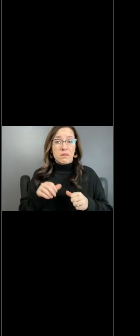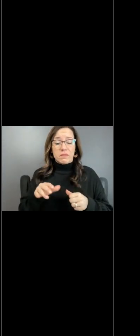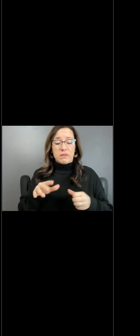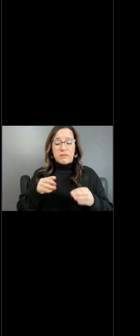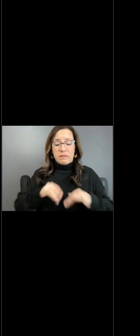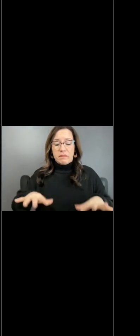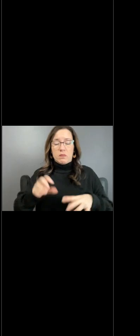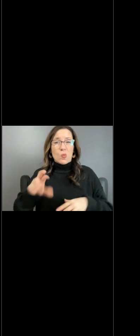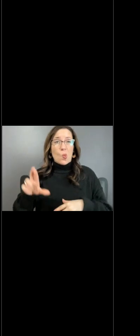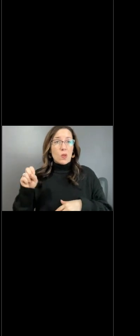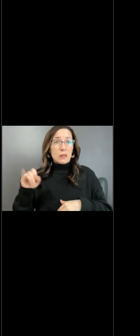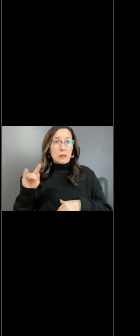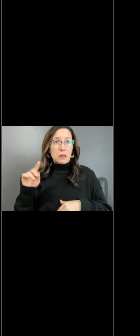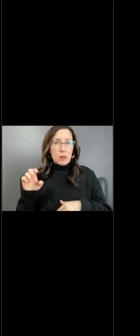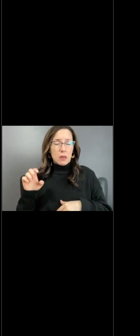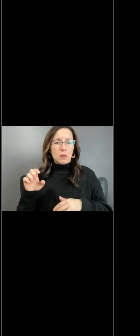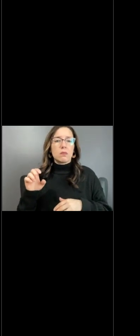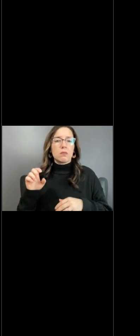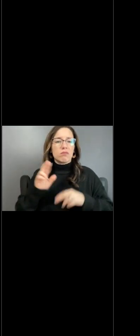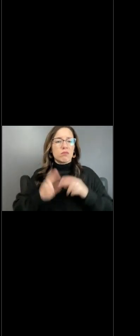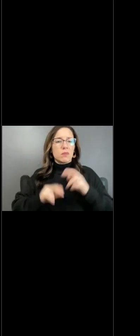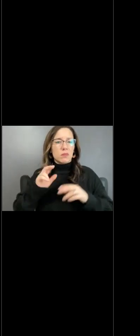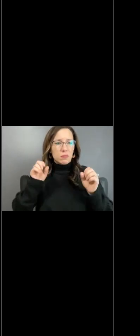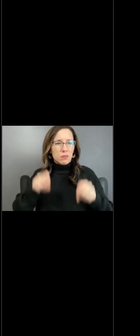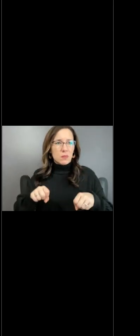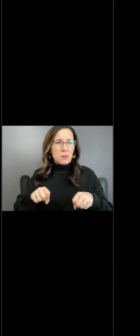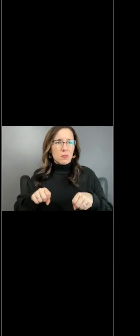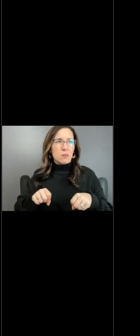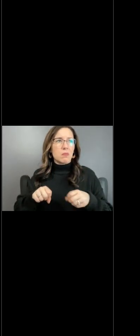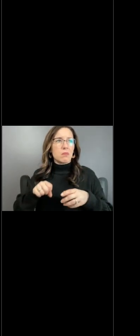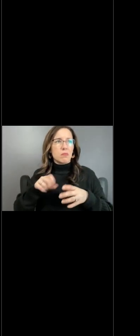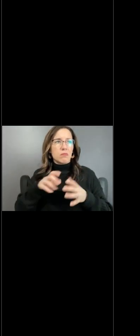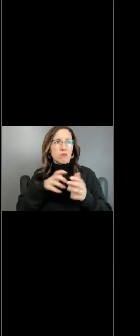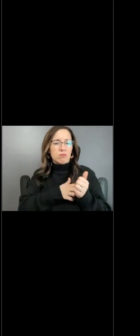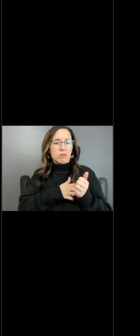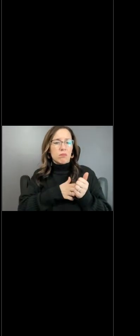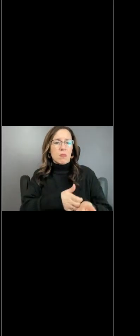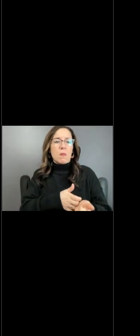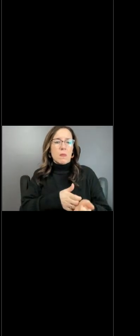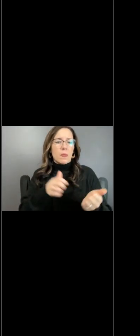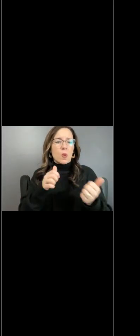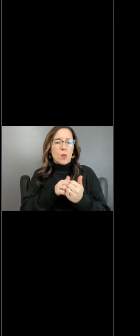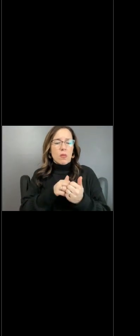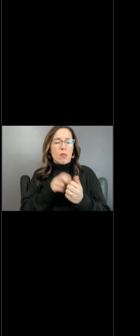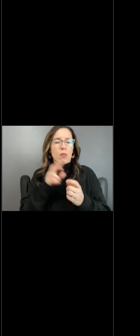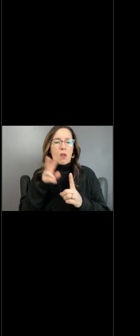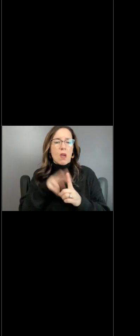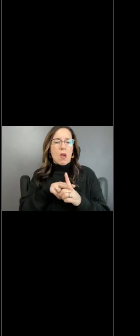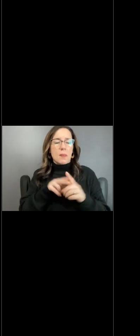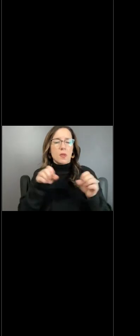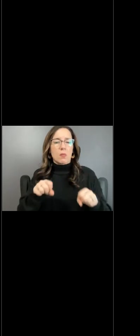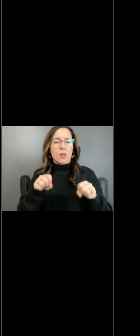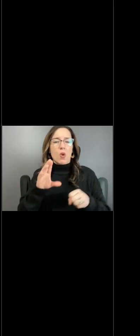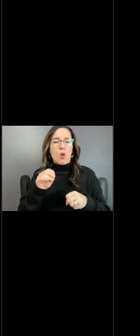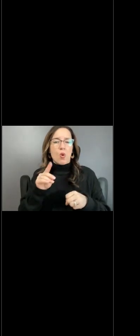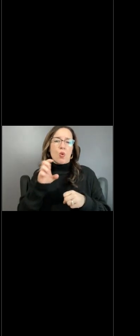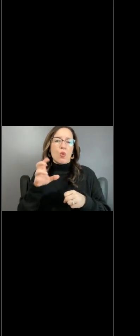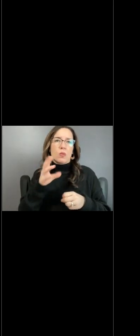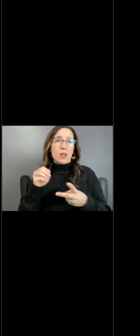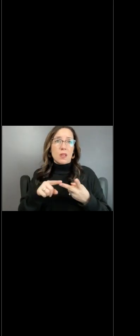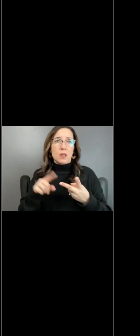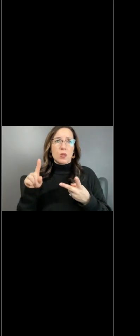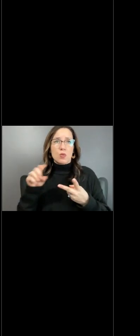site where a building can be located in compliance with applicable codes and zoning